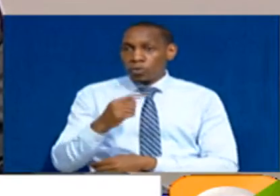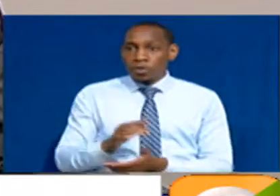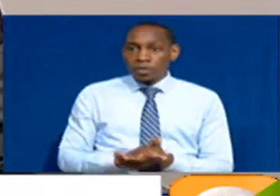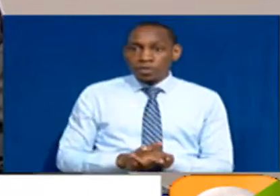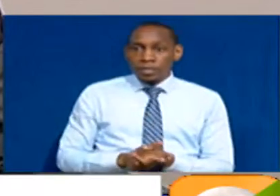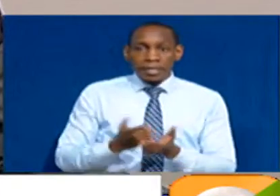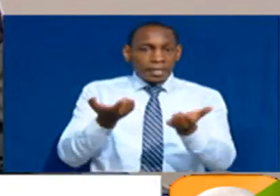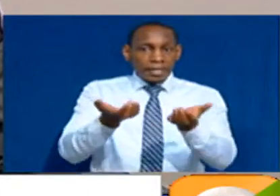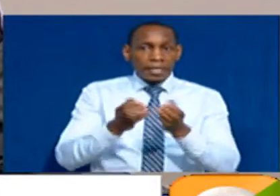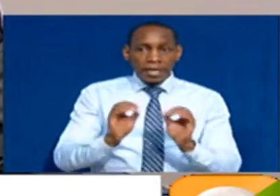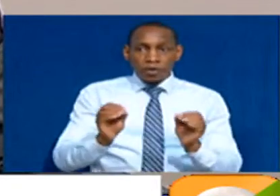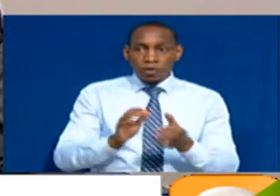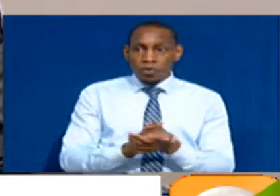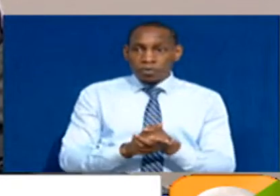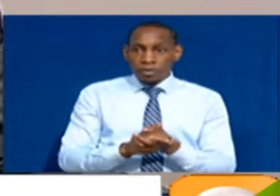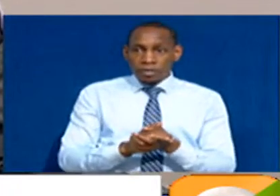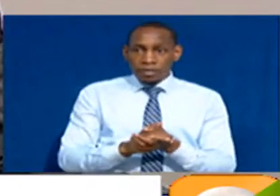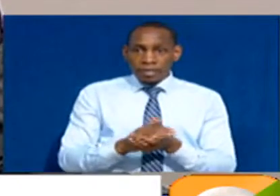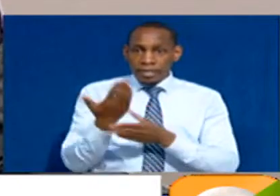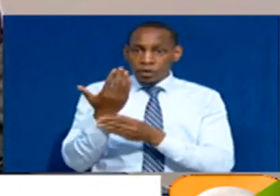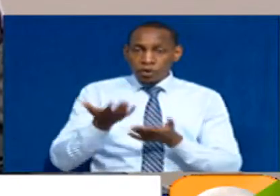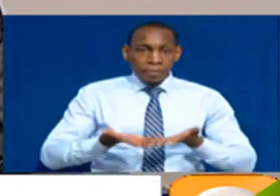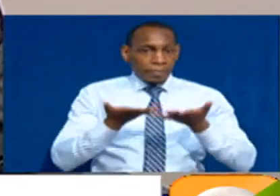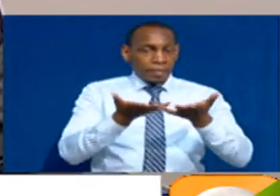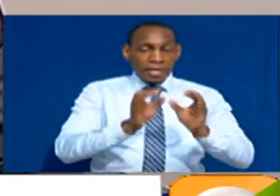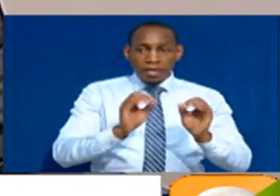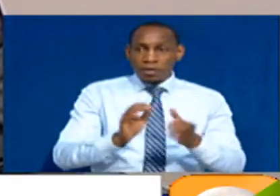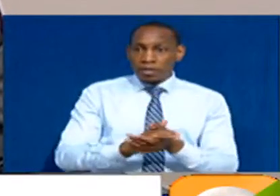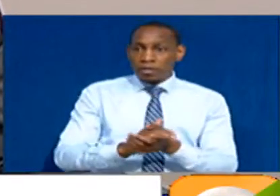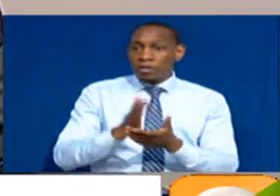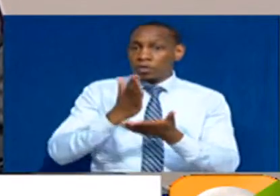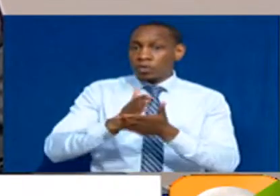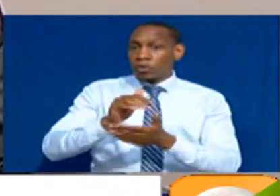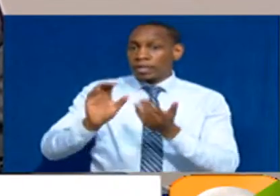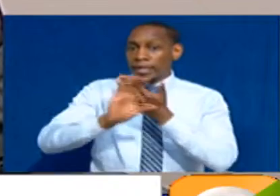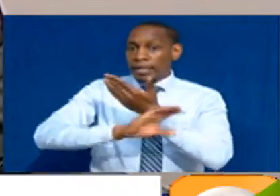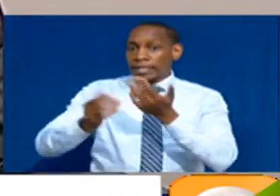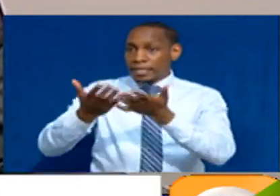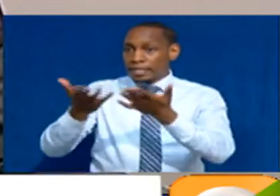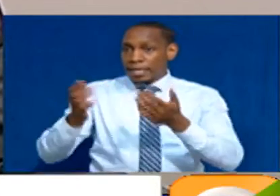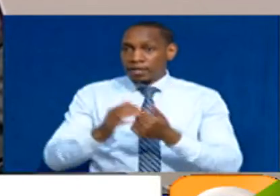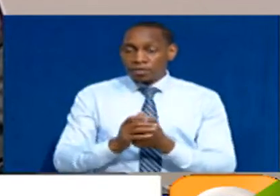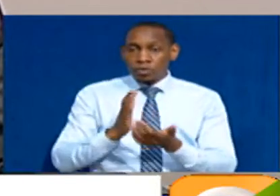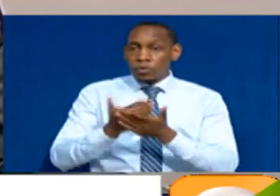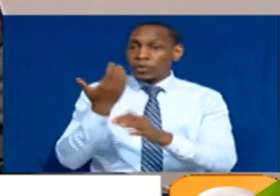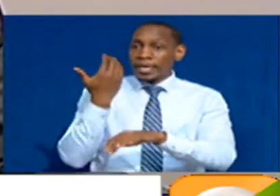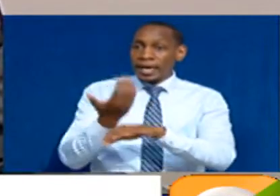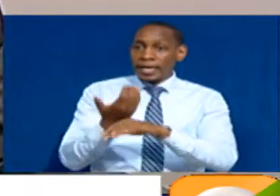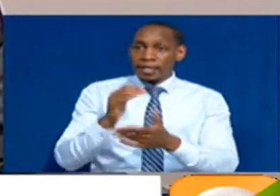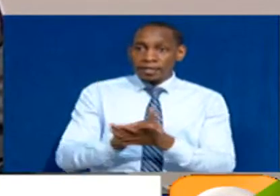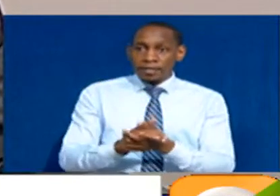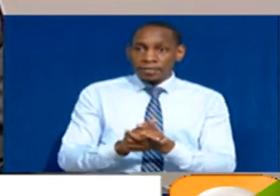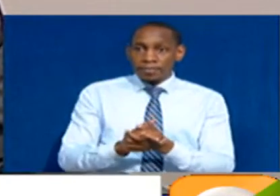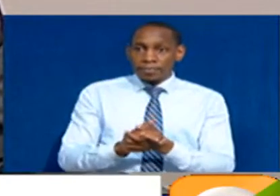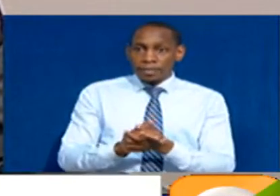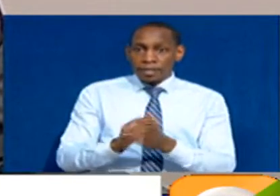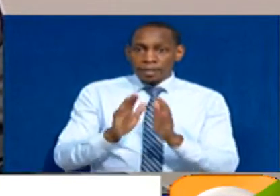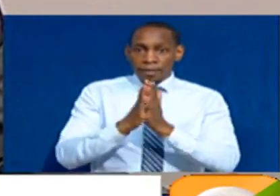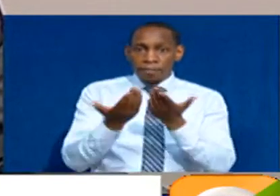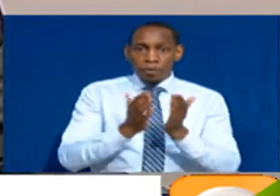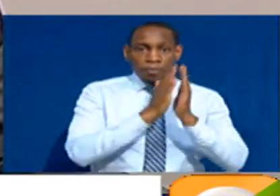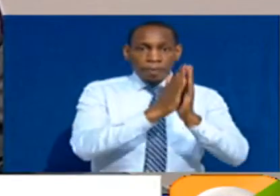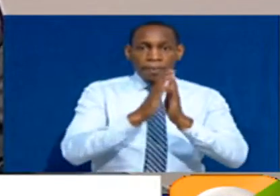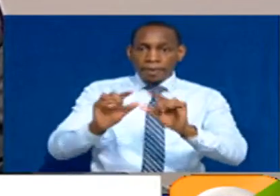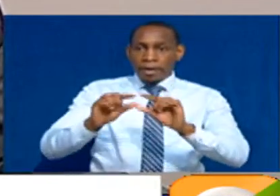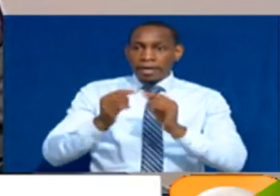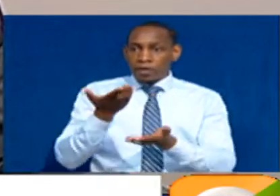not actually required to furnish enough documents. In fact, in some of these countries, it is harder for you to get a library card